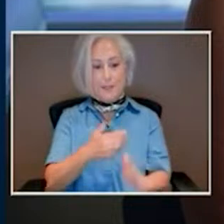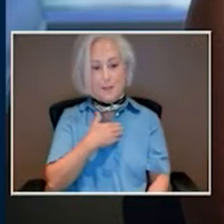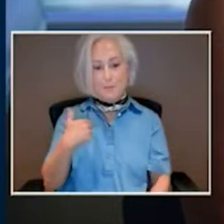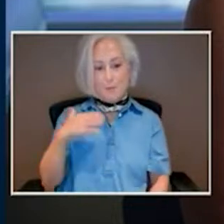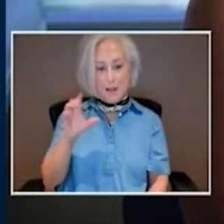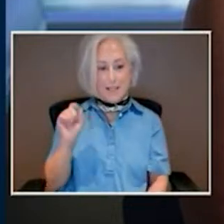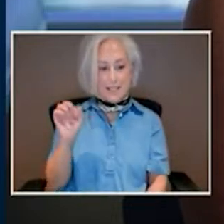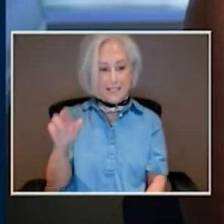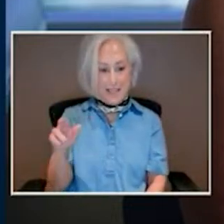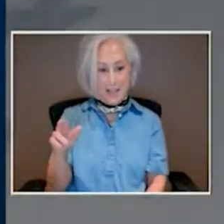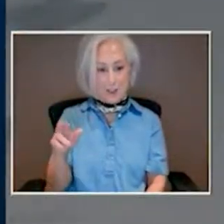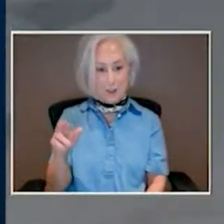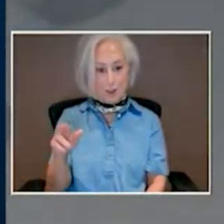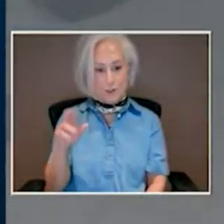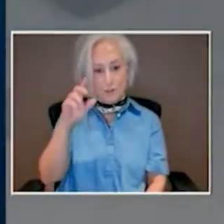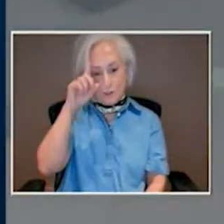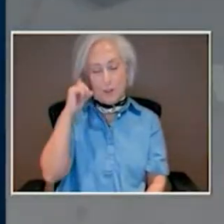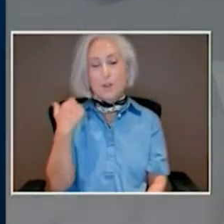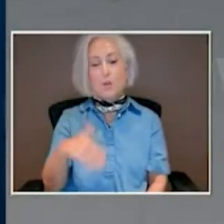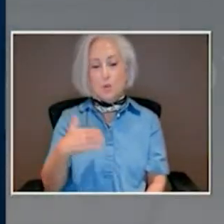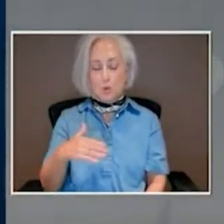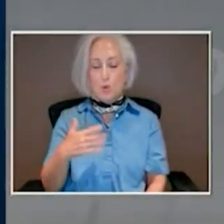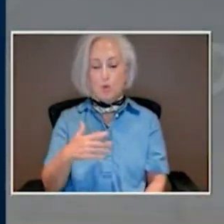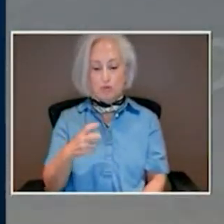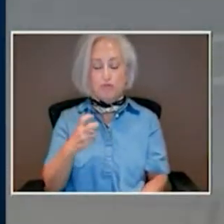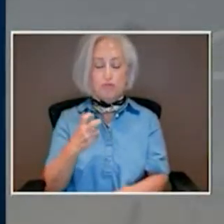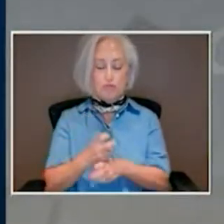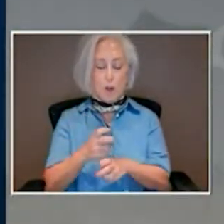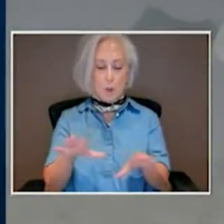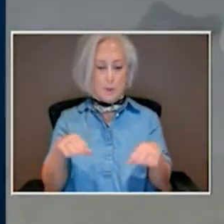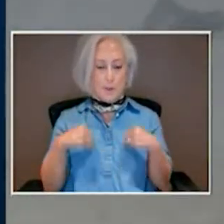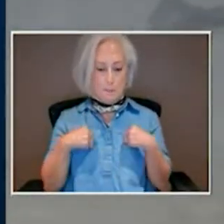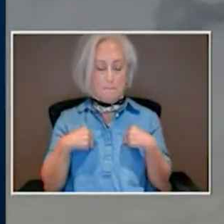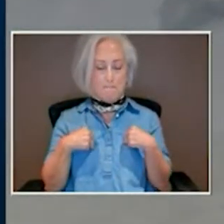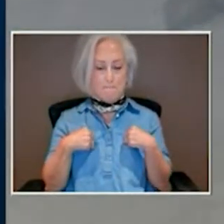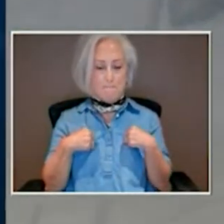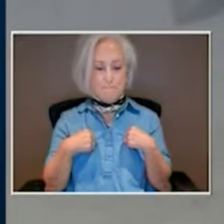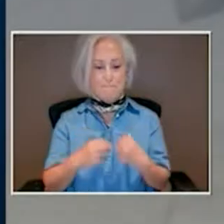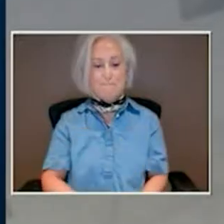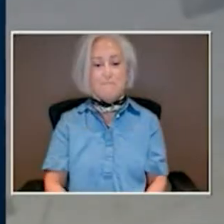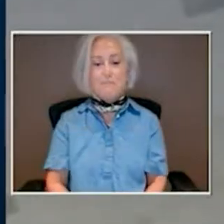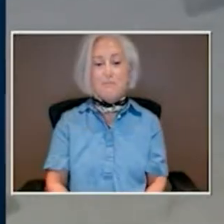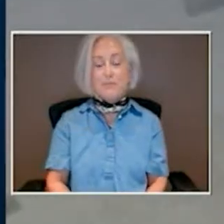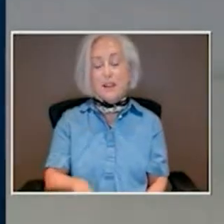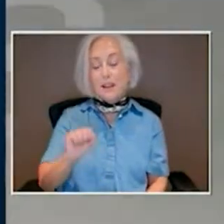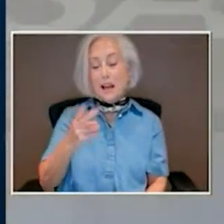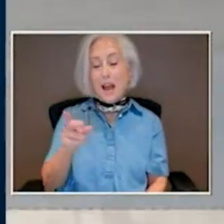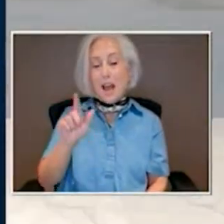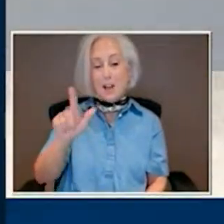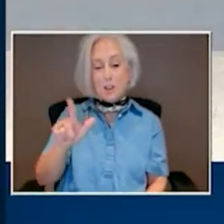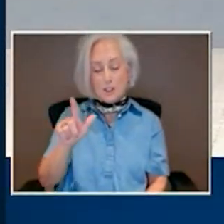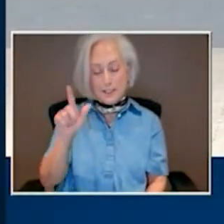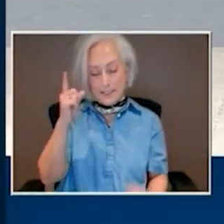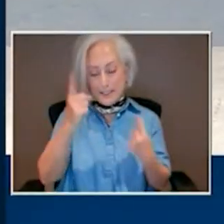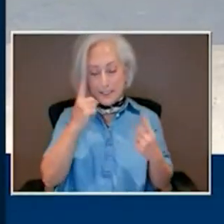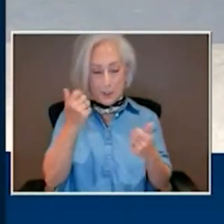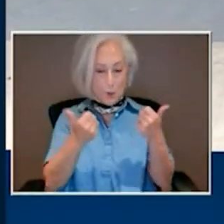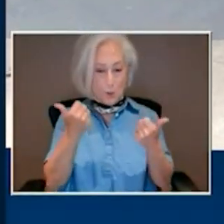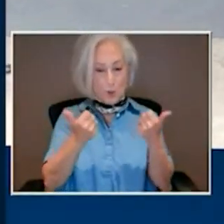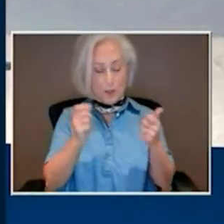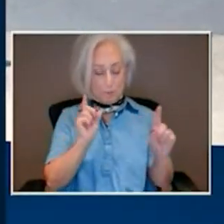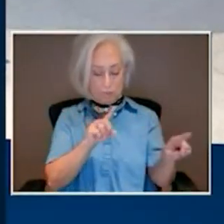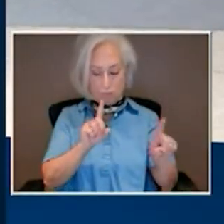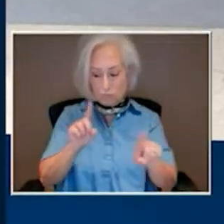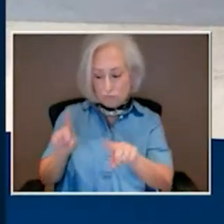Definitely a tough pill to swallow. Ashley considered her options. She eventually chose the University of Kansas Cancer Center for her